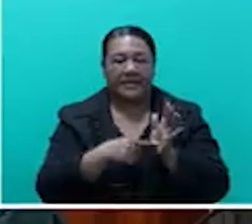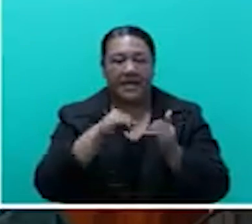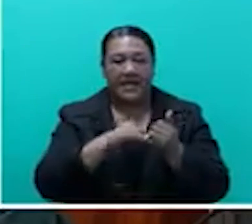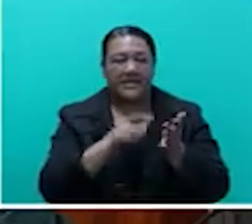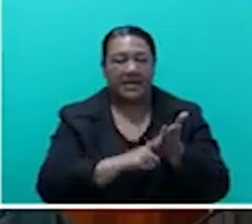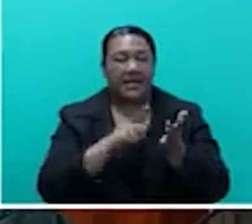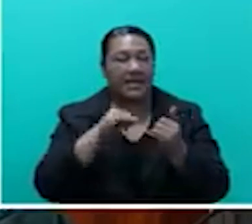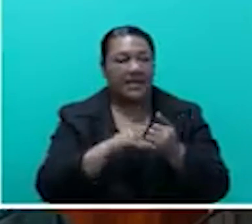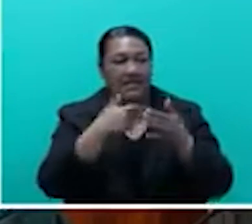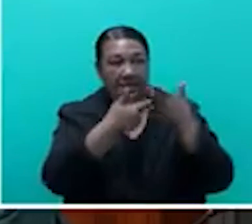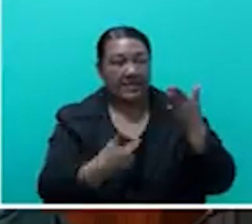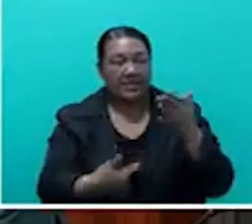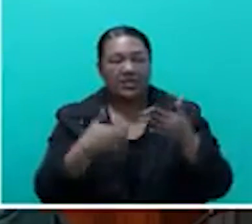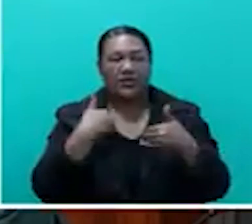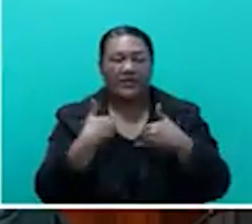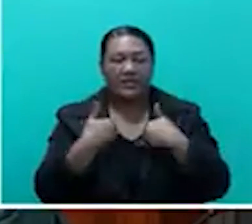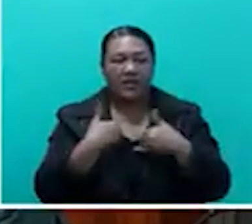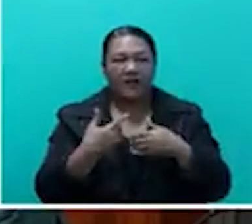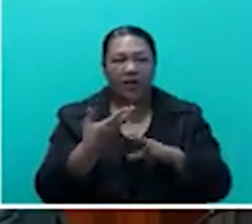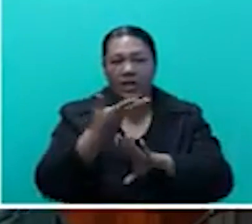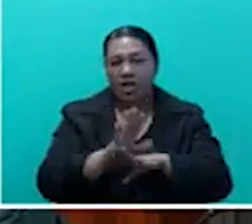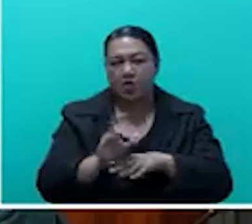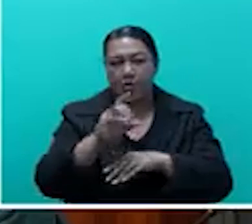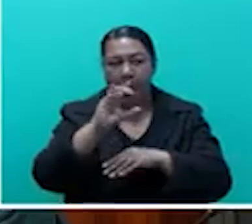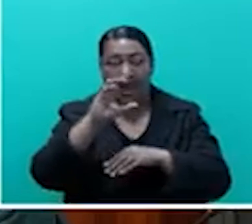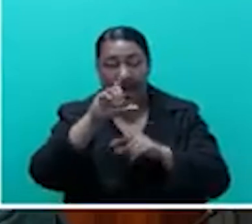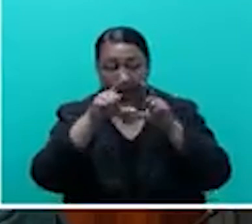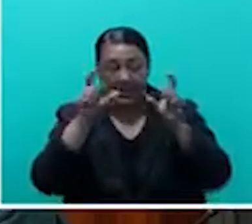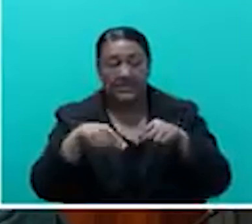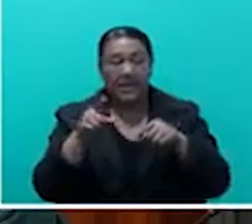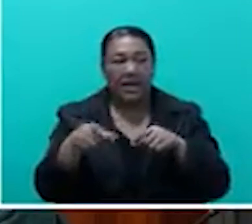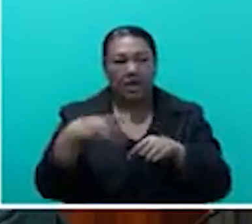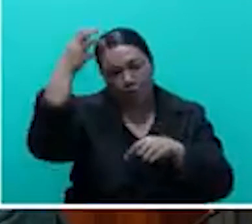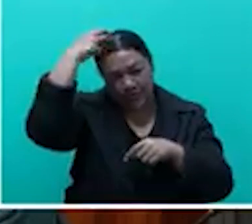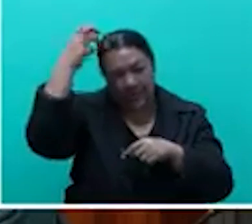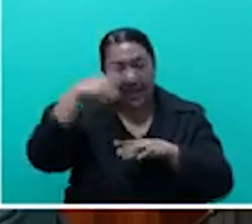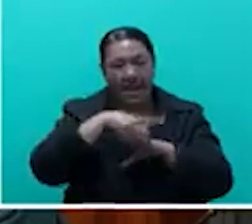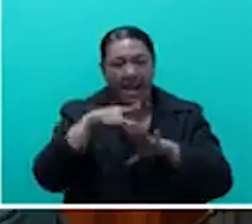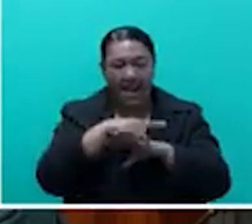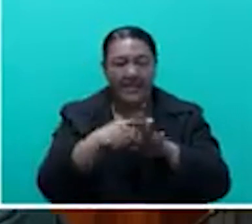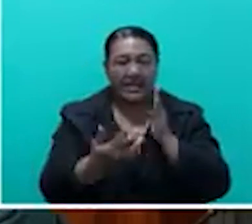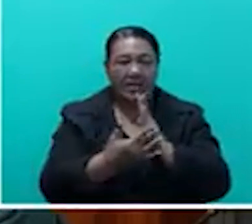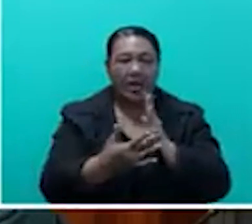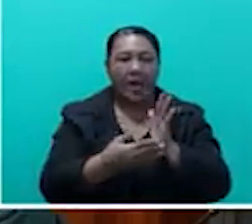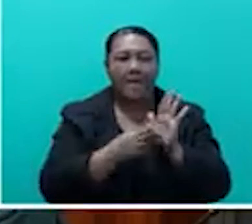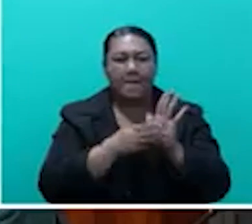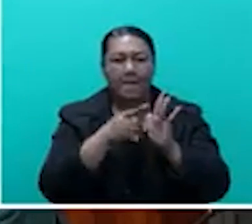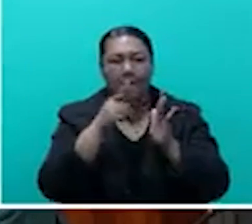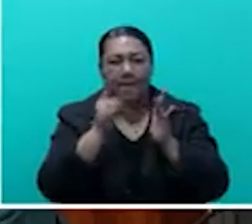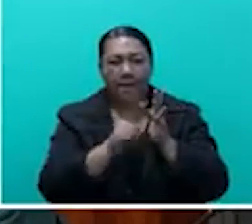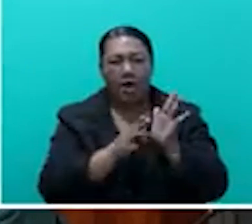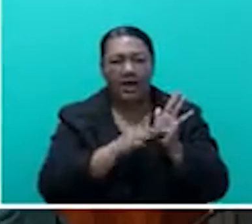of Technology, University of Newcastle, Queensland University of Technology, and Monash University will